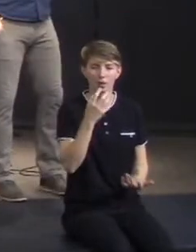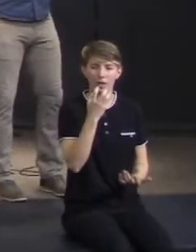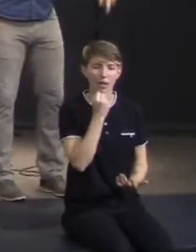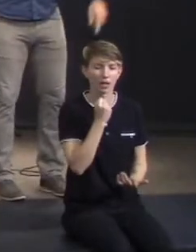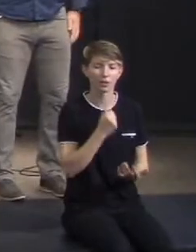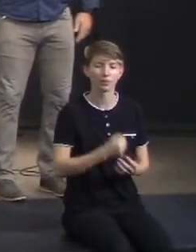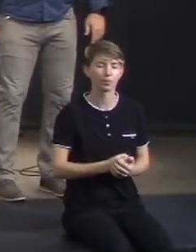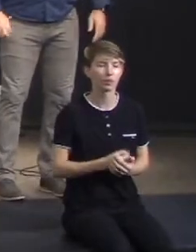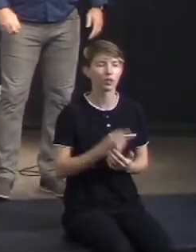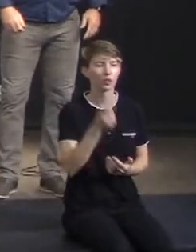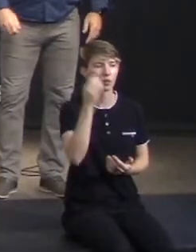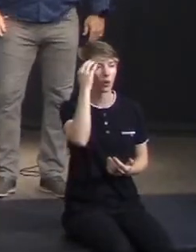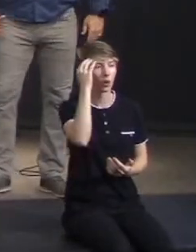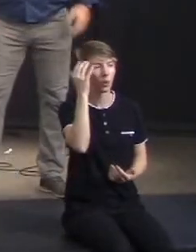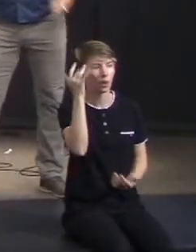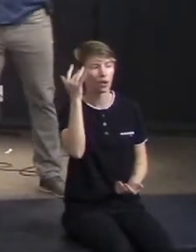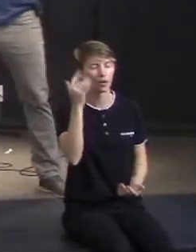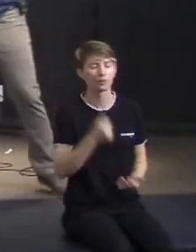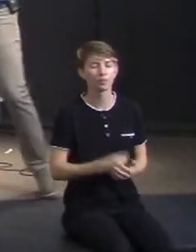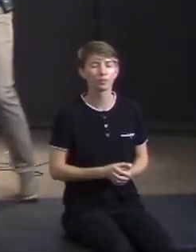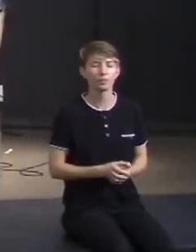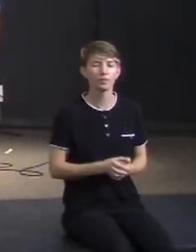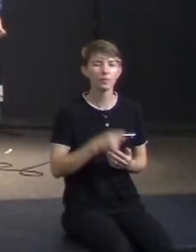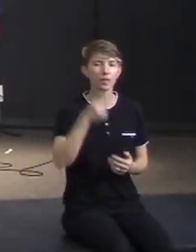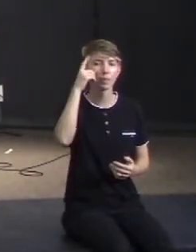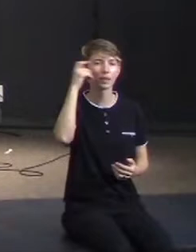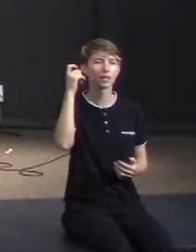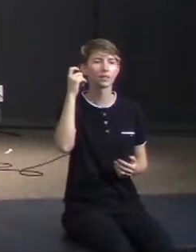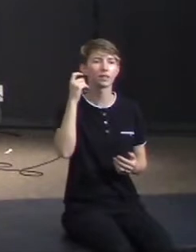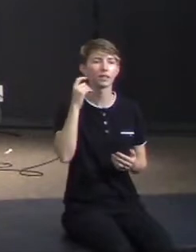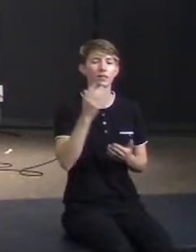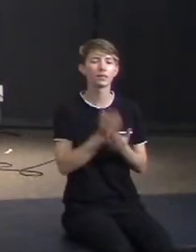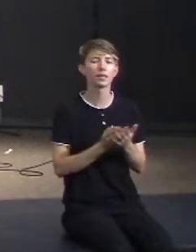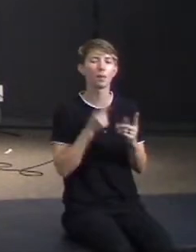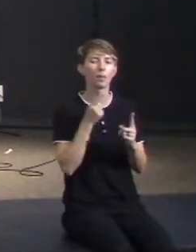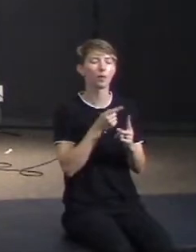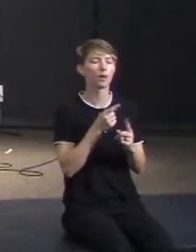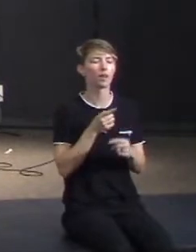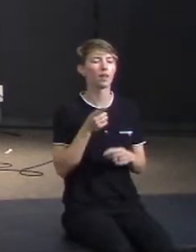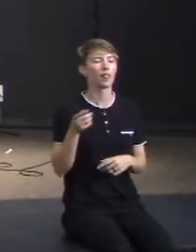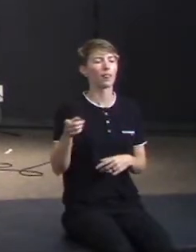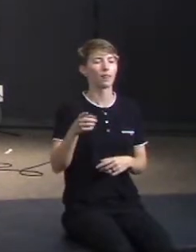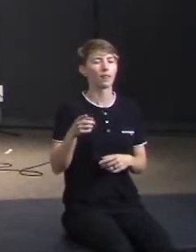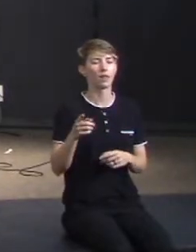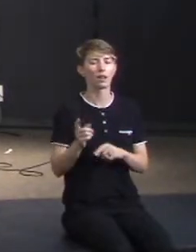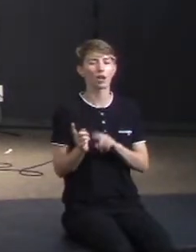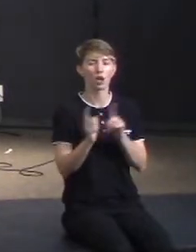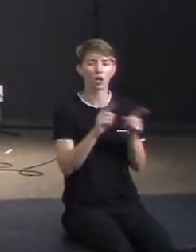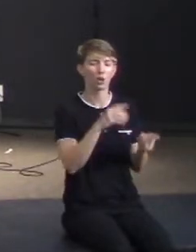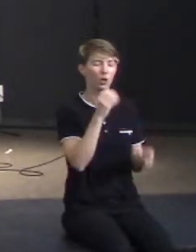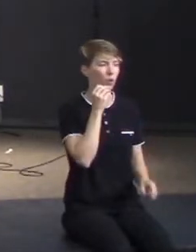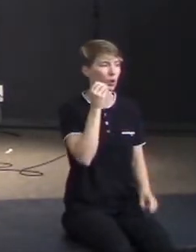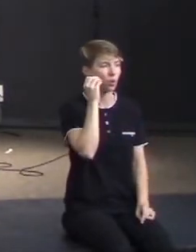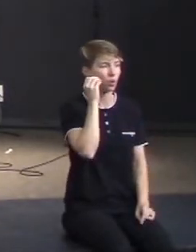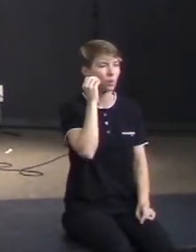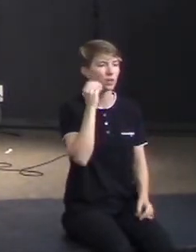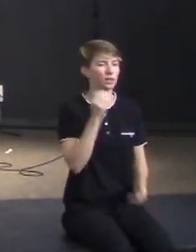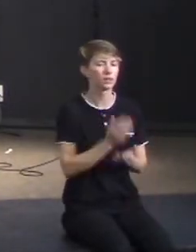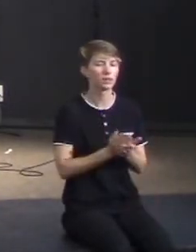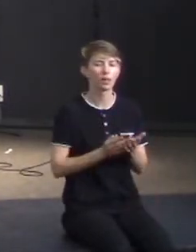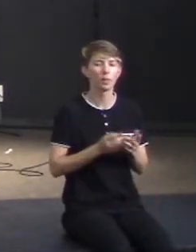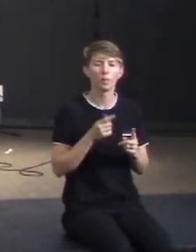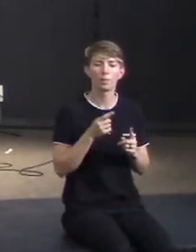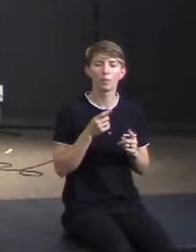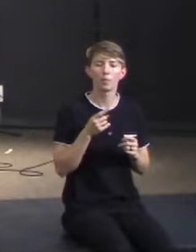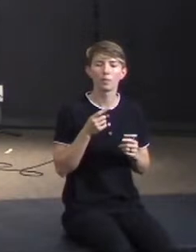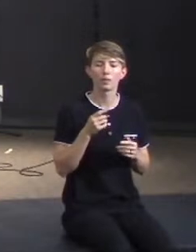Well, you know why. Because at some point, they go home. And at some point, they take the armor